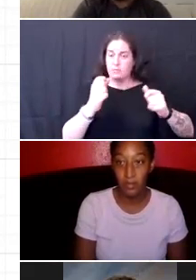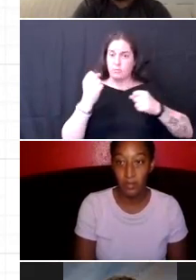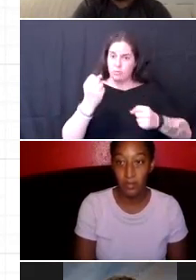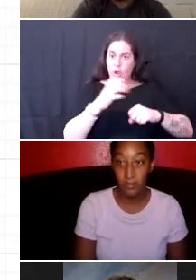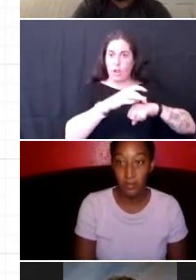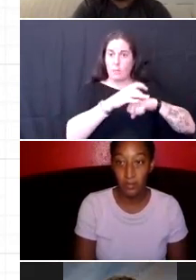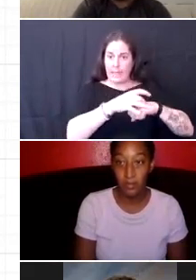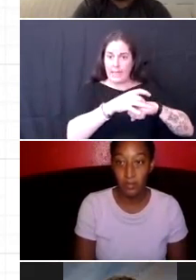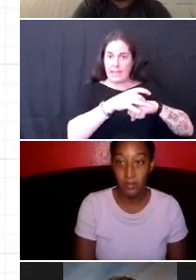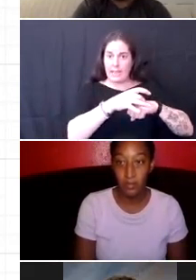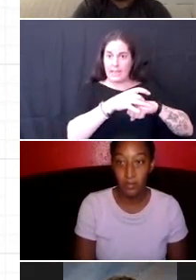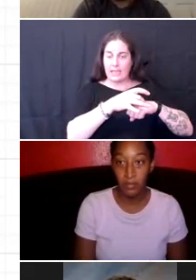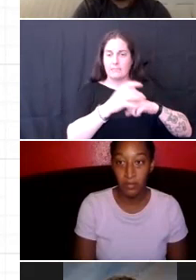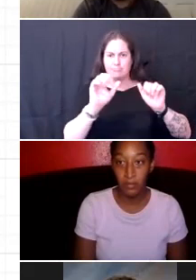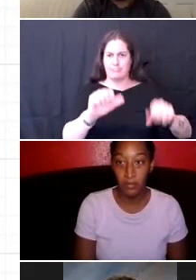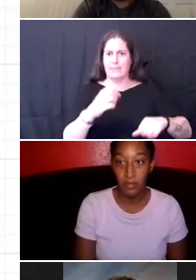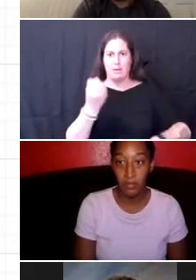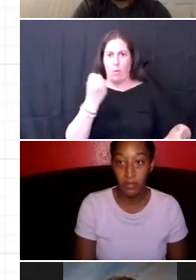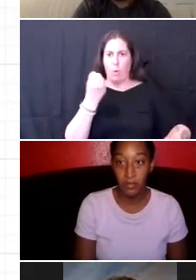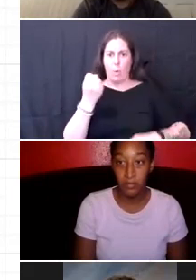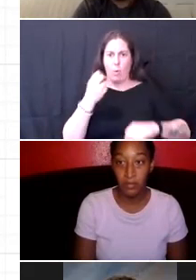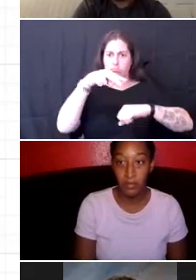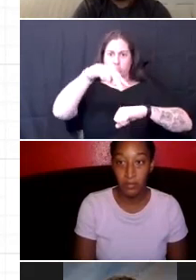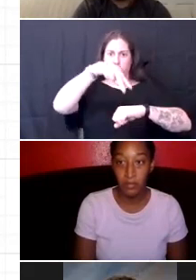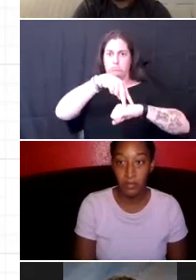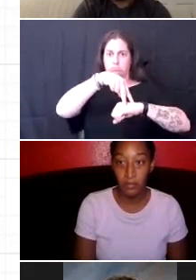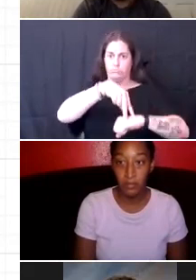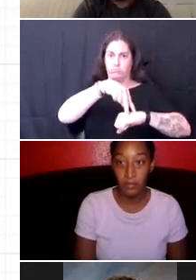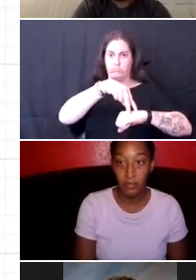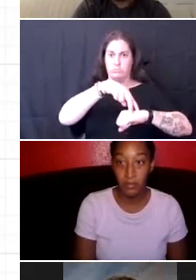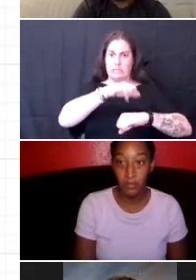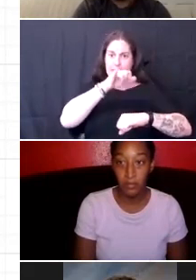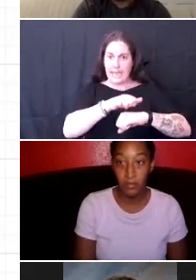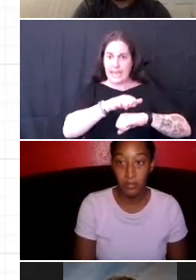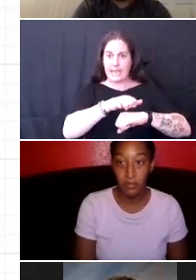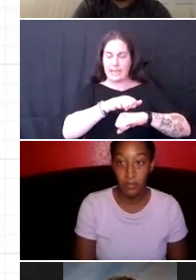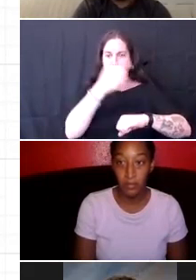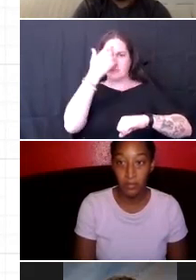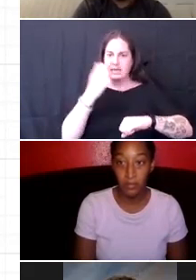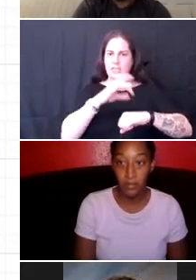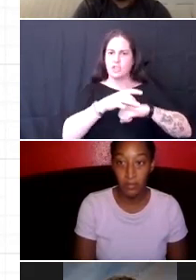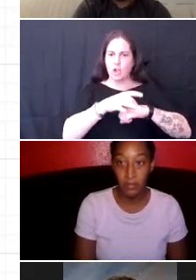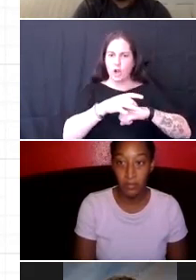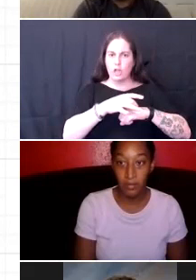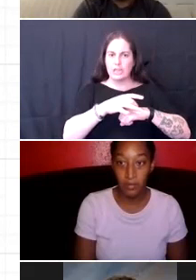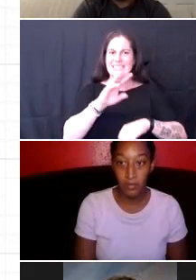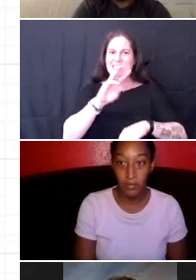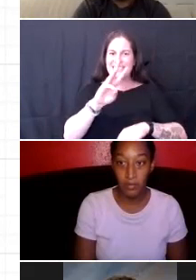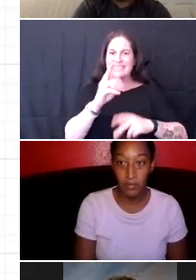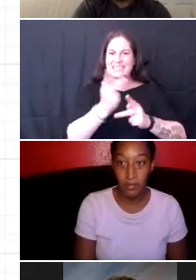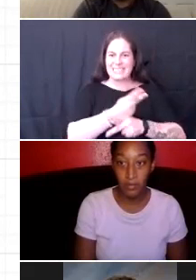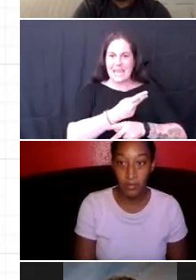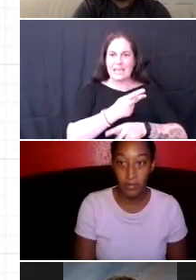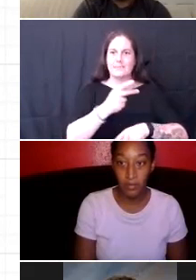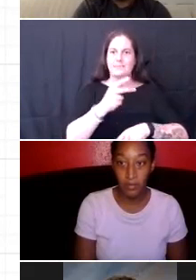it could keep you, it could hold you down because the mass of the Earth is 6 times 10 to the